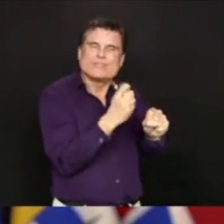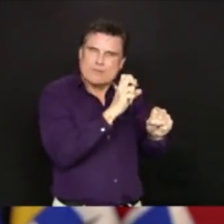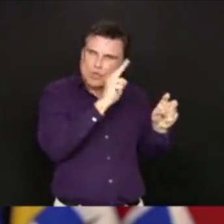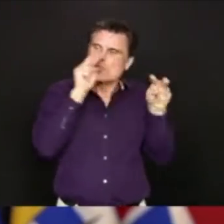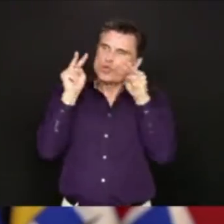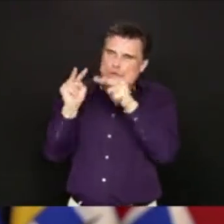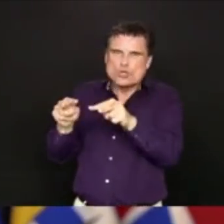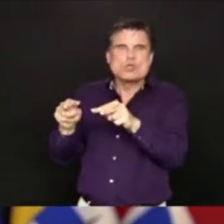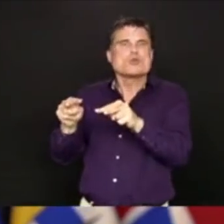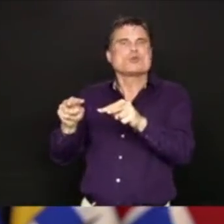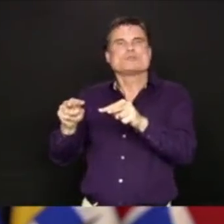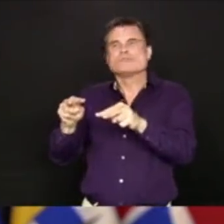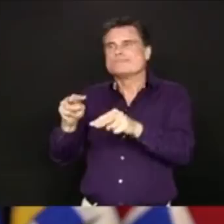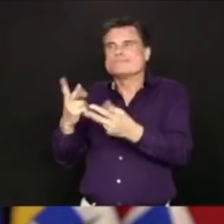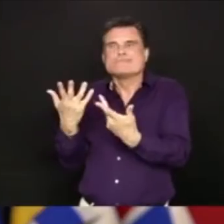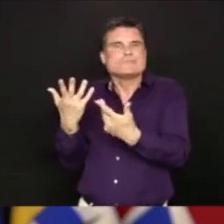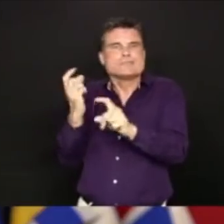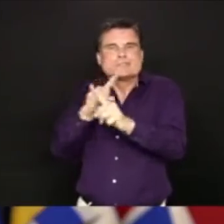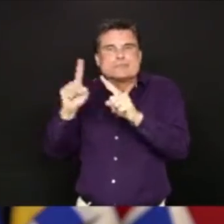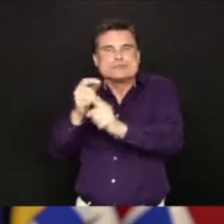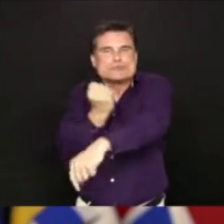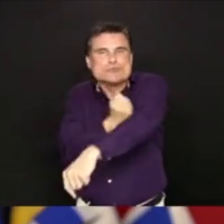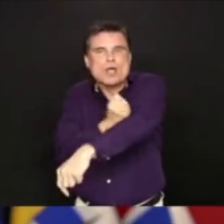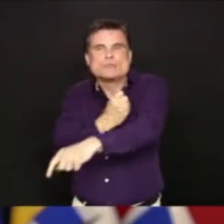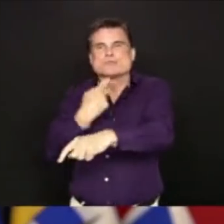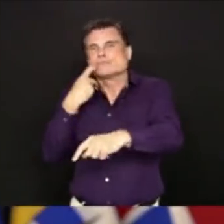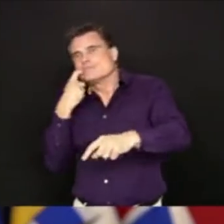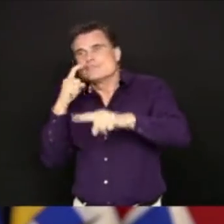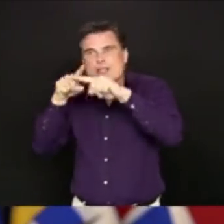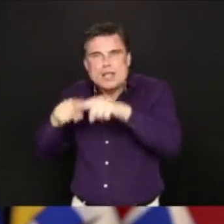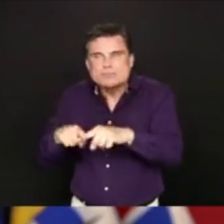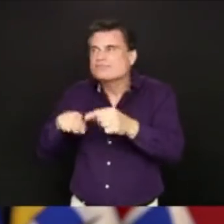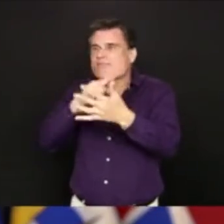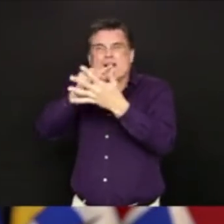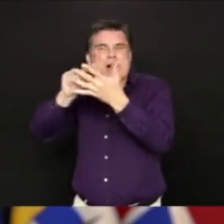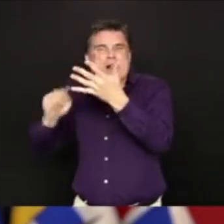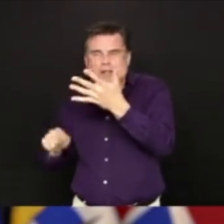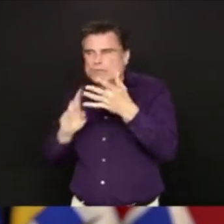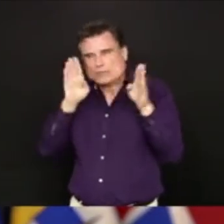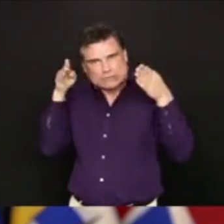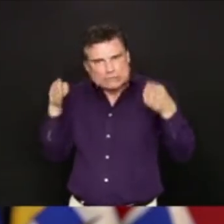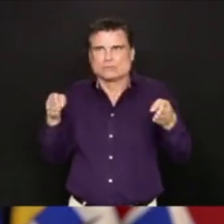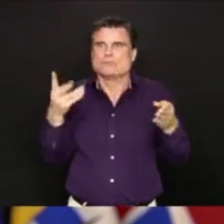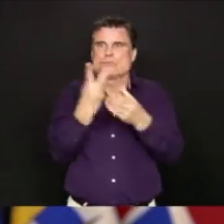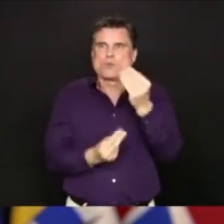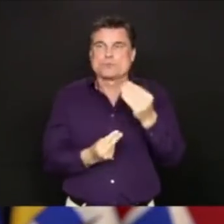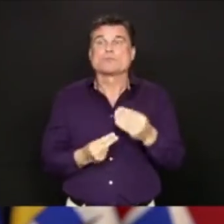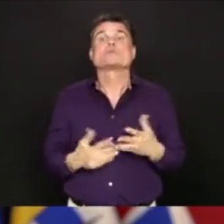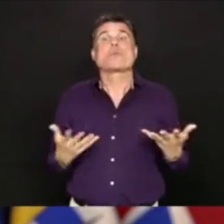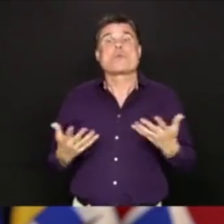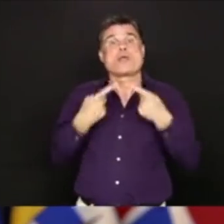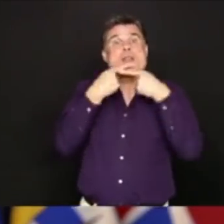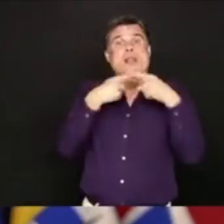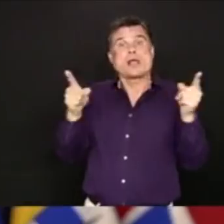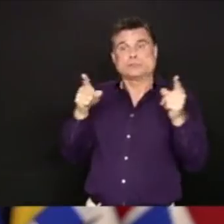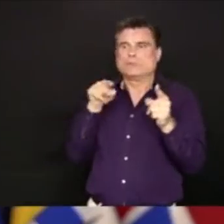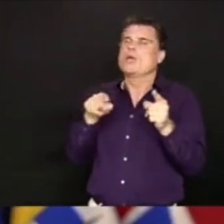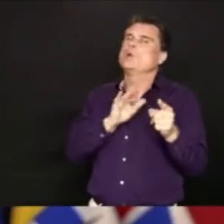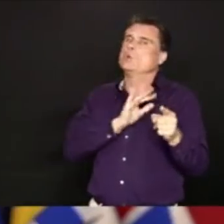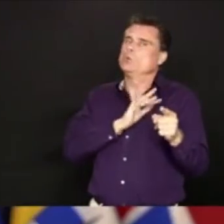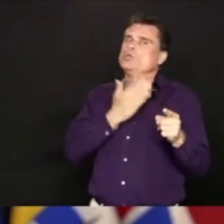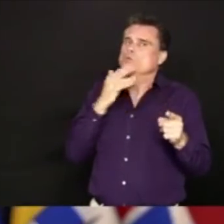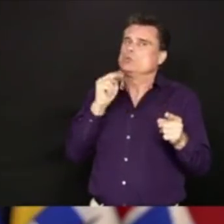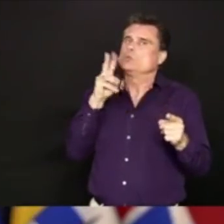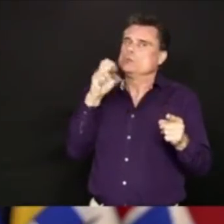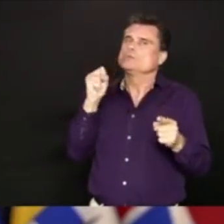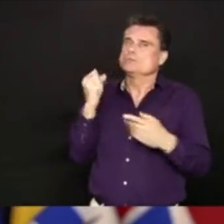that we know were a challenge for people living in these encampments, and it's important for us in the health sector to be